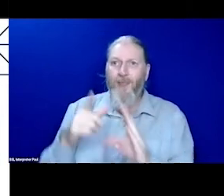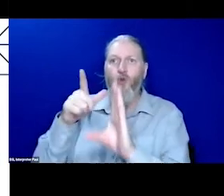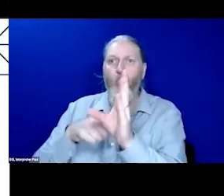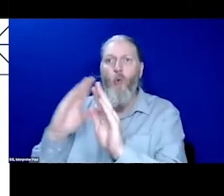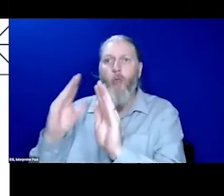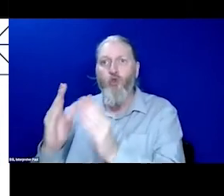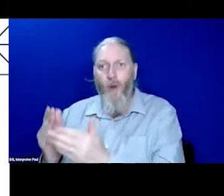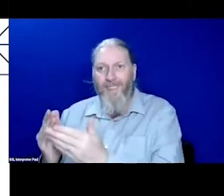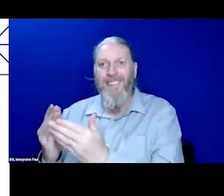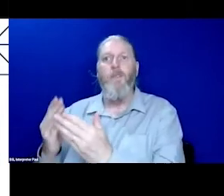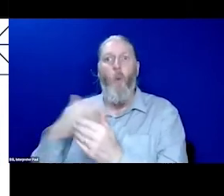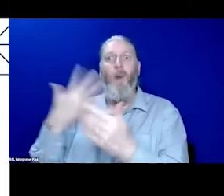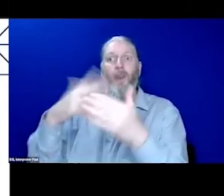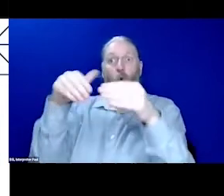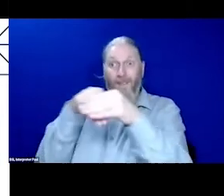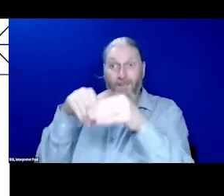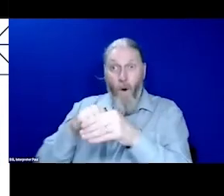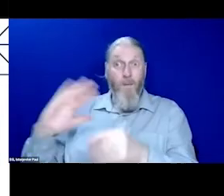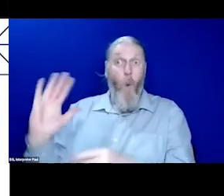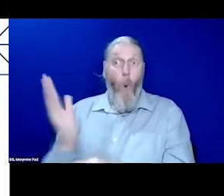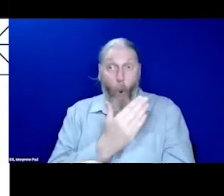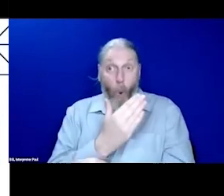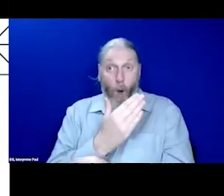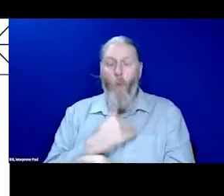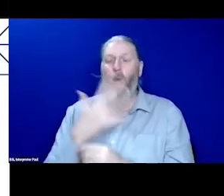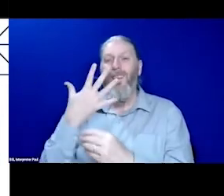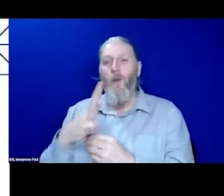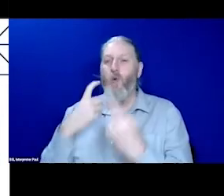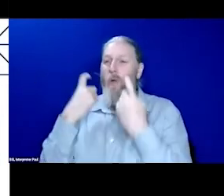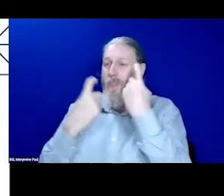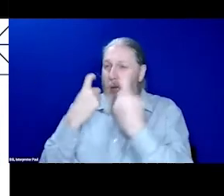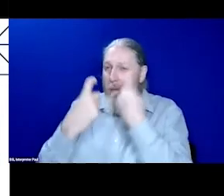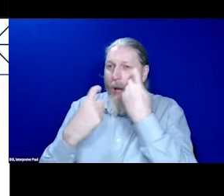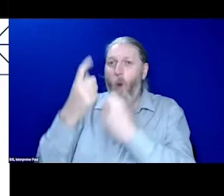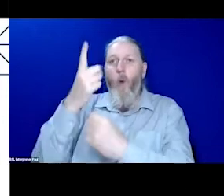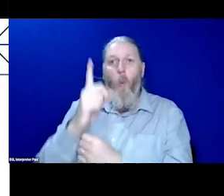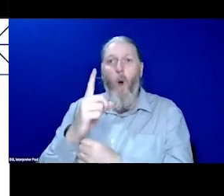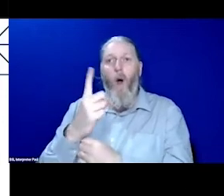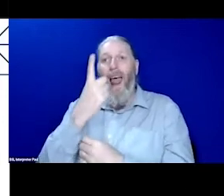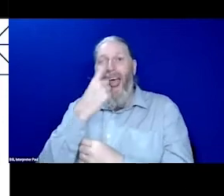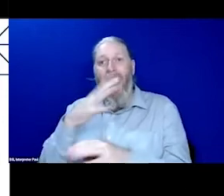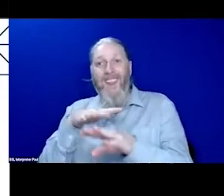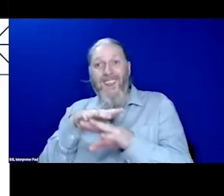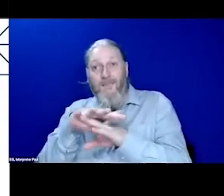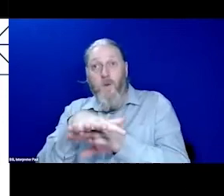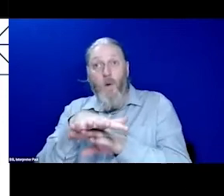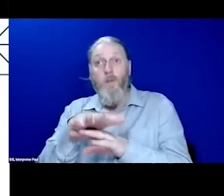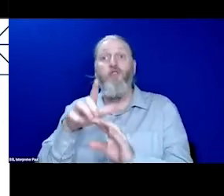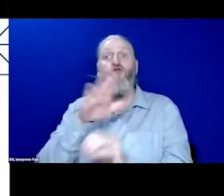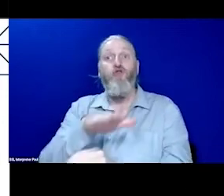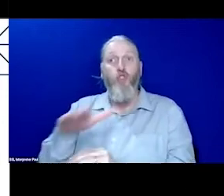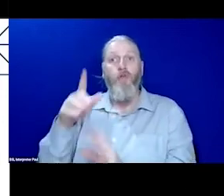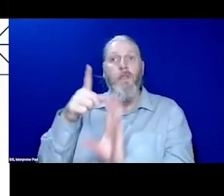target the social and environmental determinants that influence children and young people's mental health.